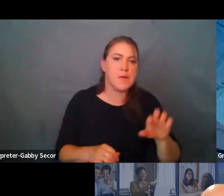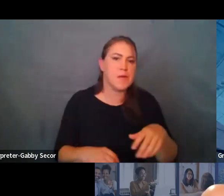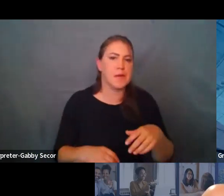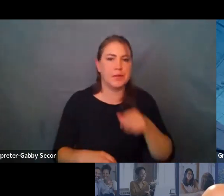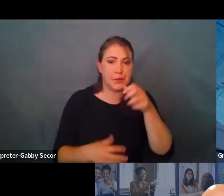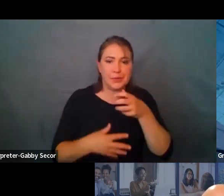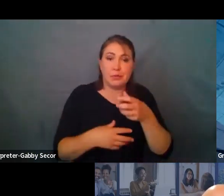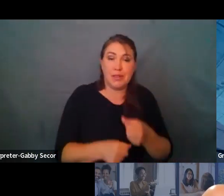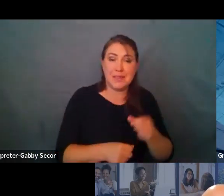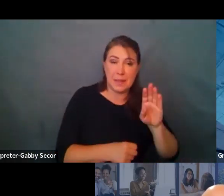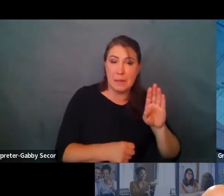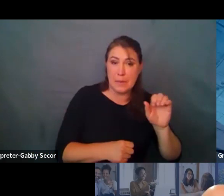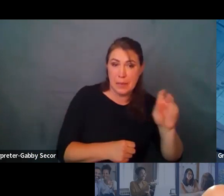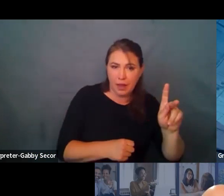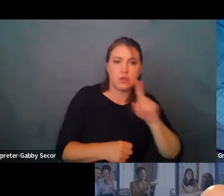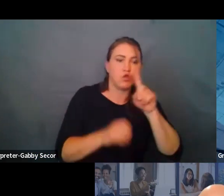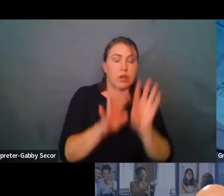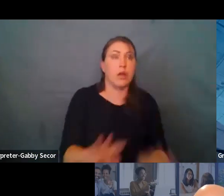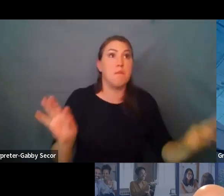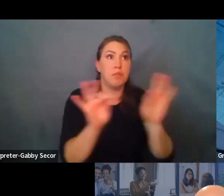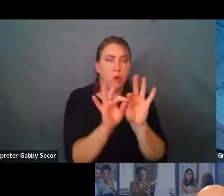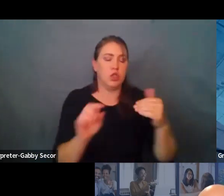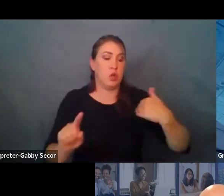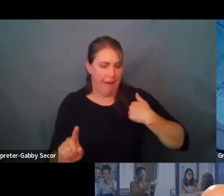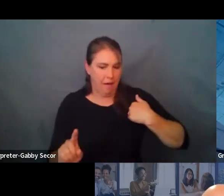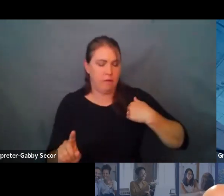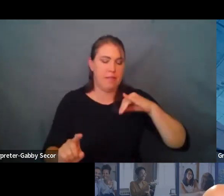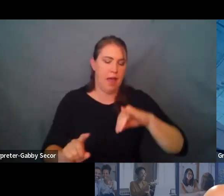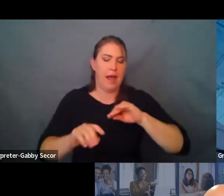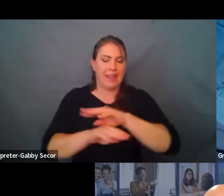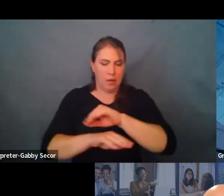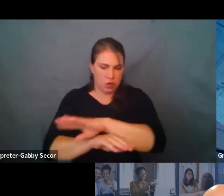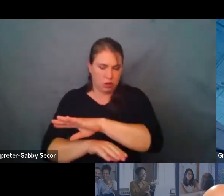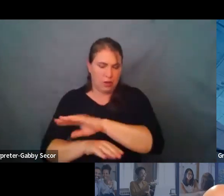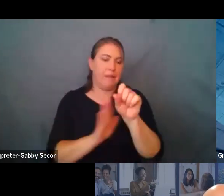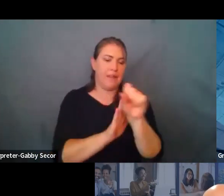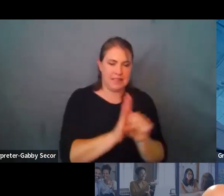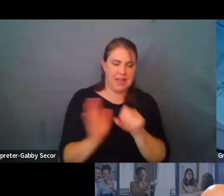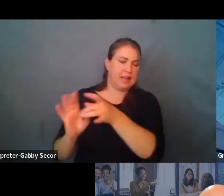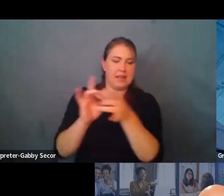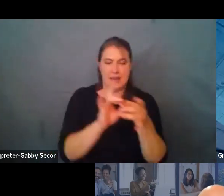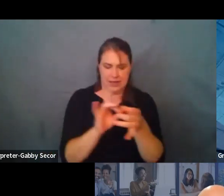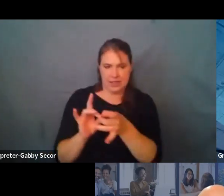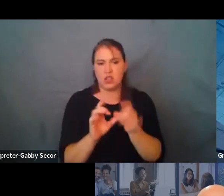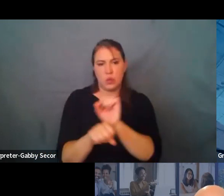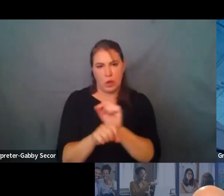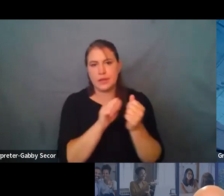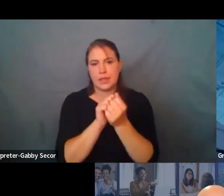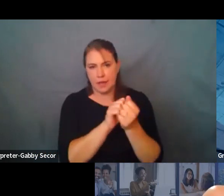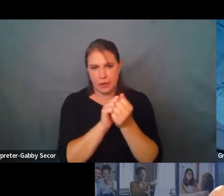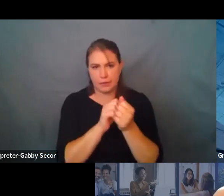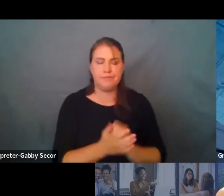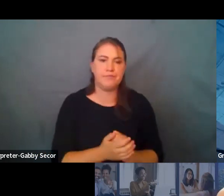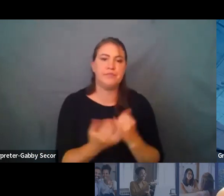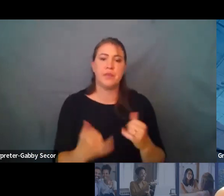is critical moving forward. And I want to thank NCSHA for all of the wonderful work that you have been doing in this space. Linda, I'm going